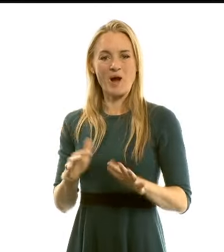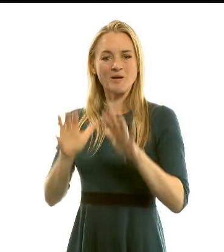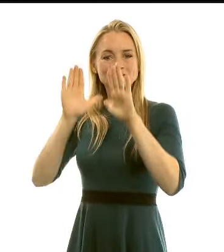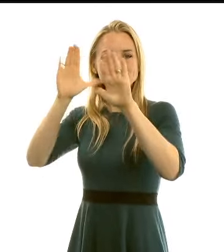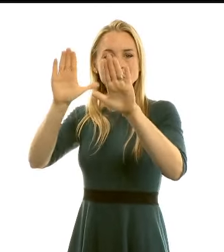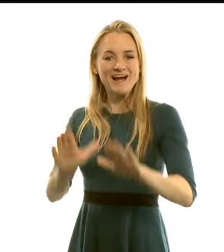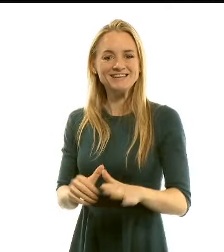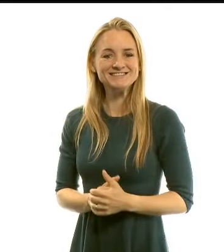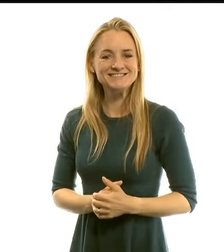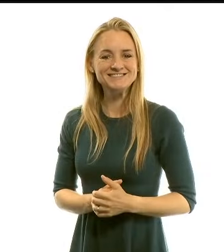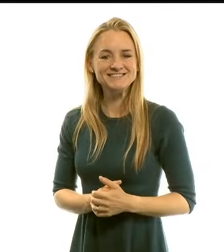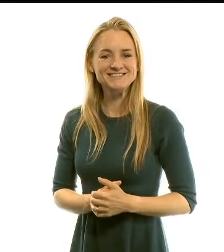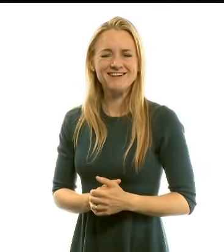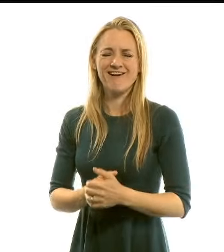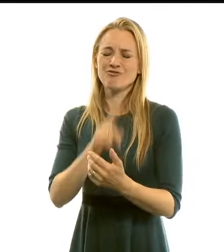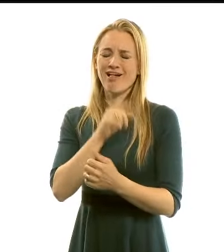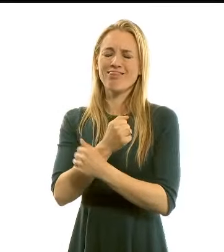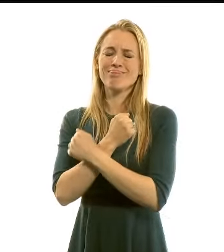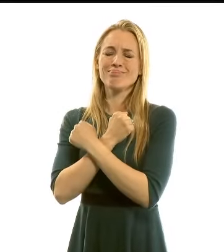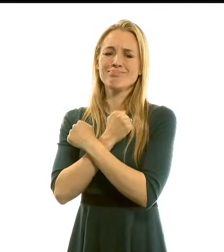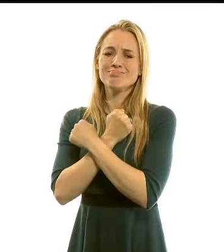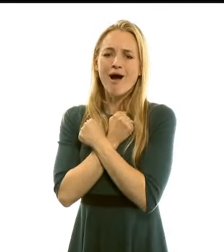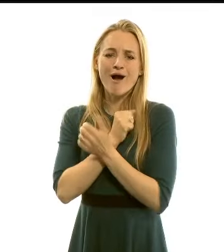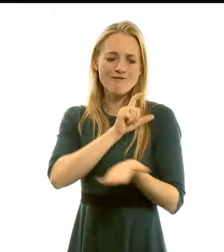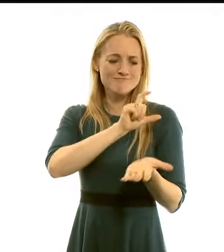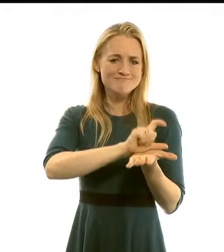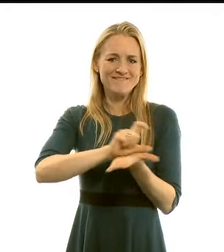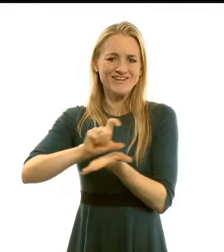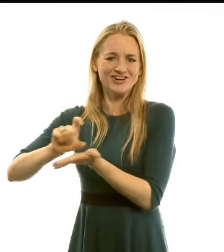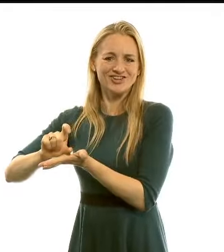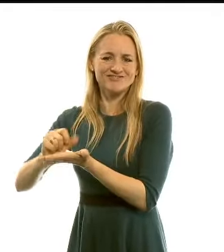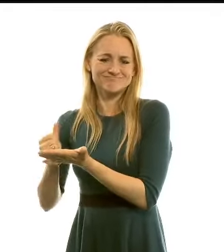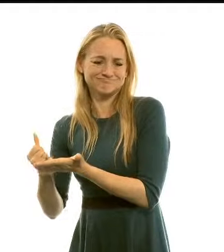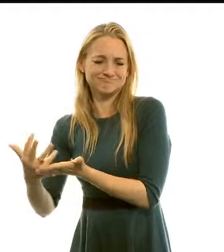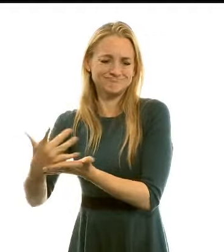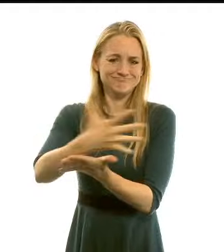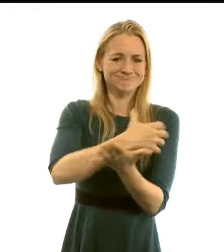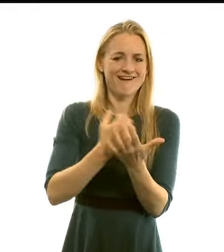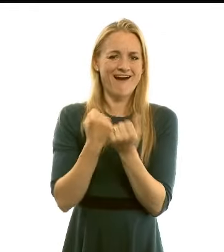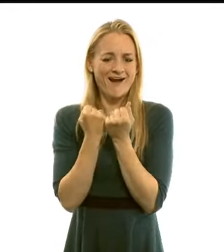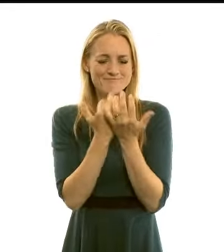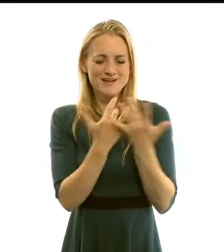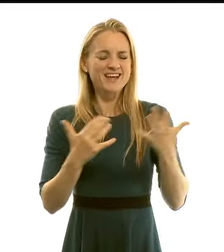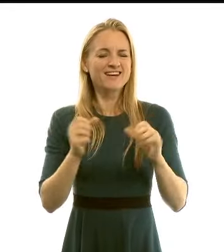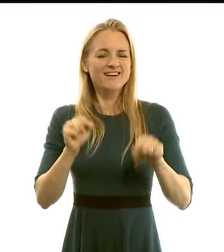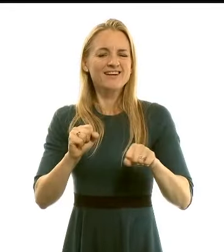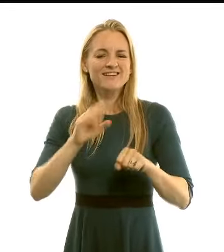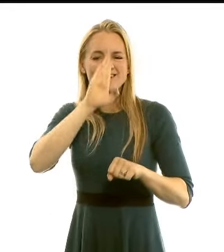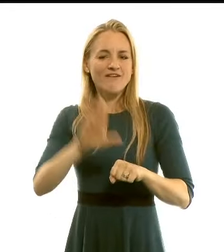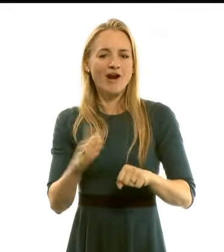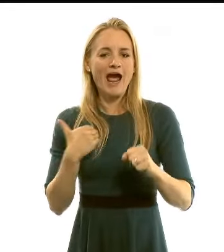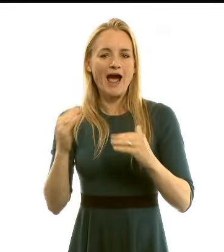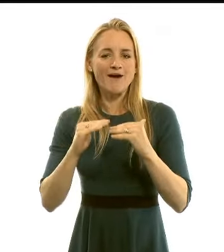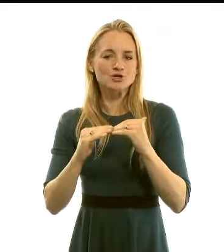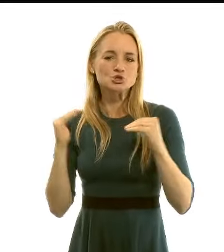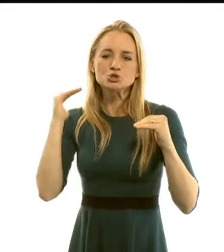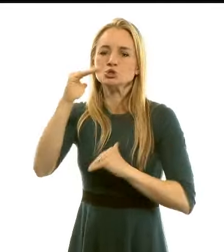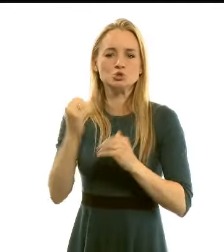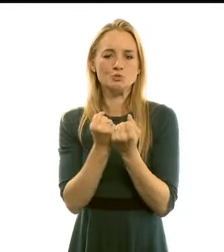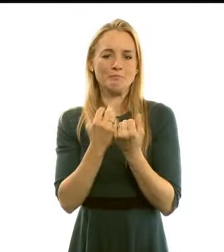never have too many minifigures, no matter what my local neighborhood association insists. I park them all on the lawn. I'm so proud